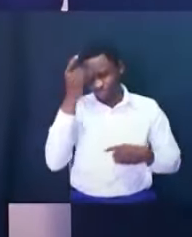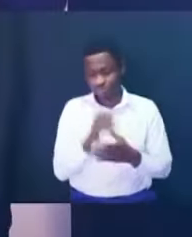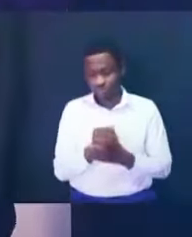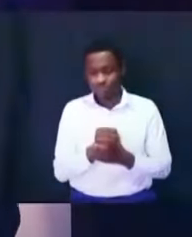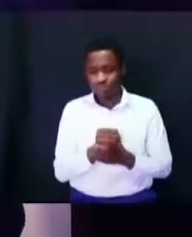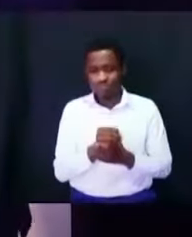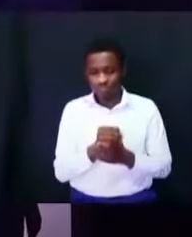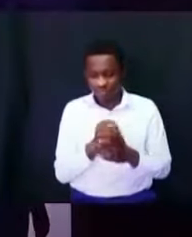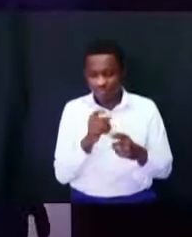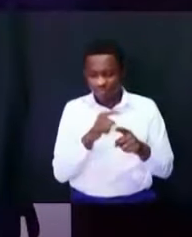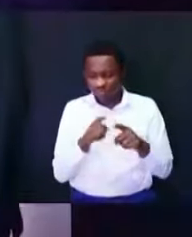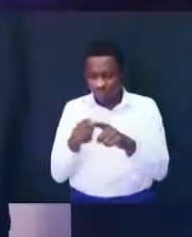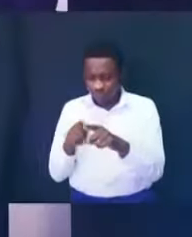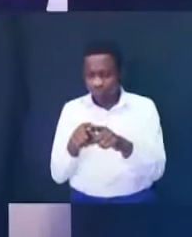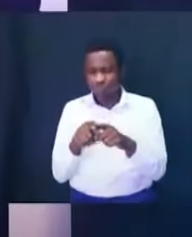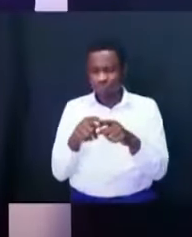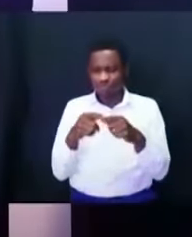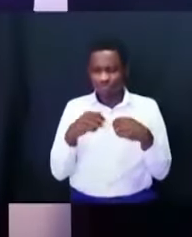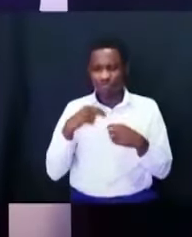hus and philus